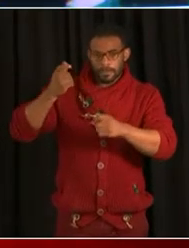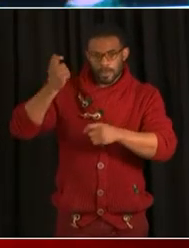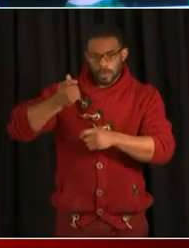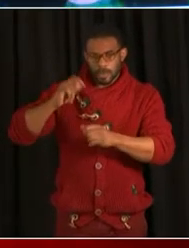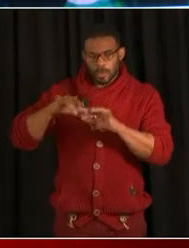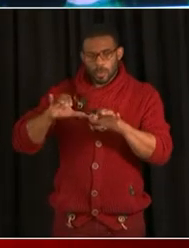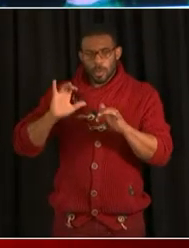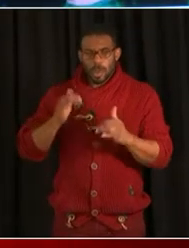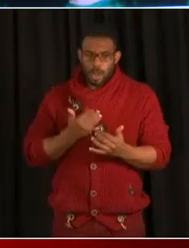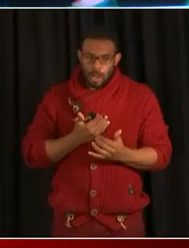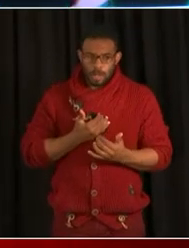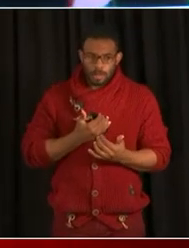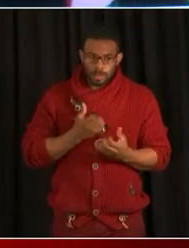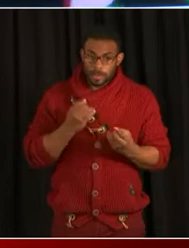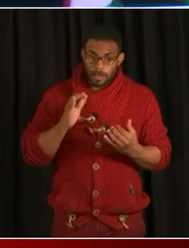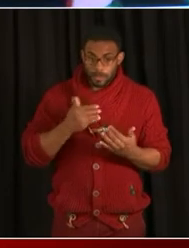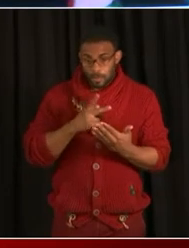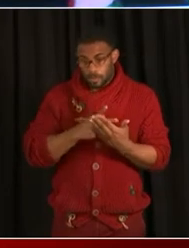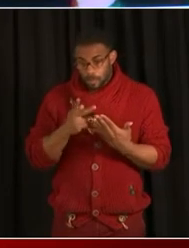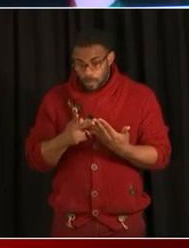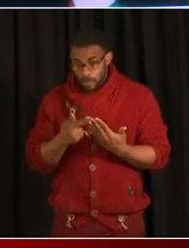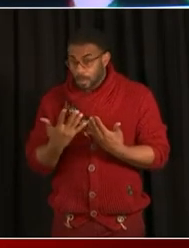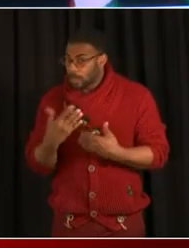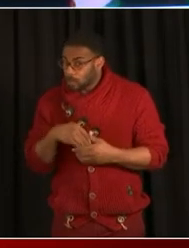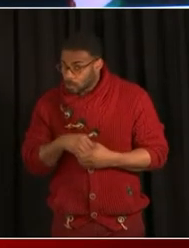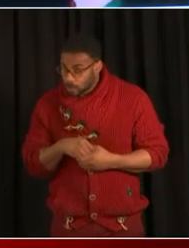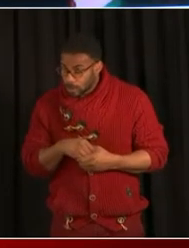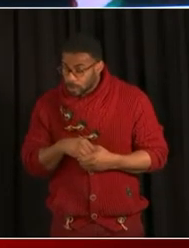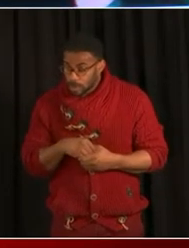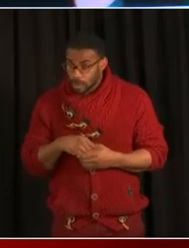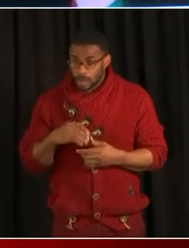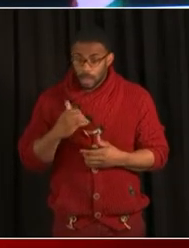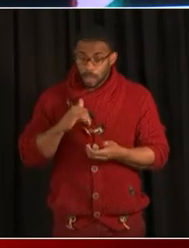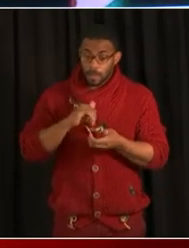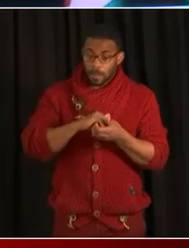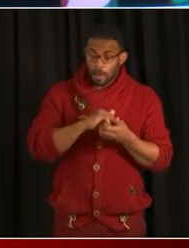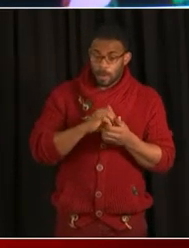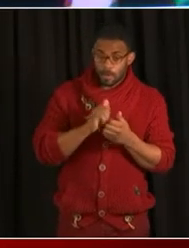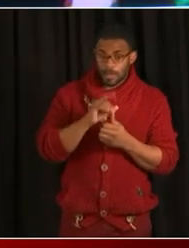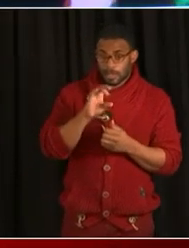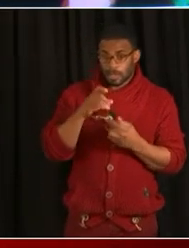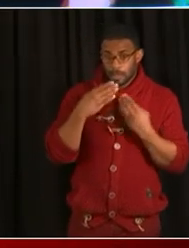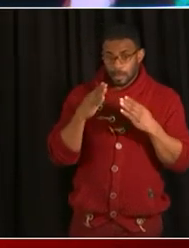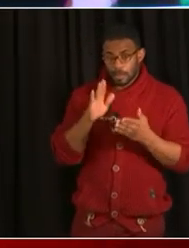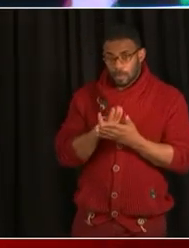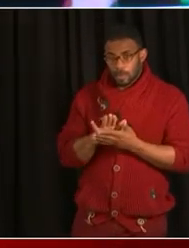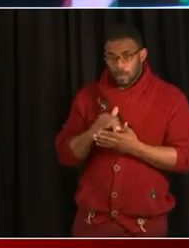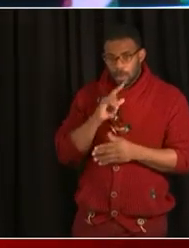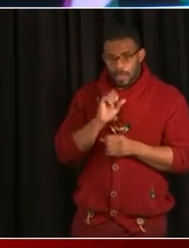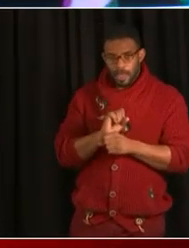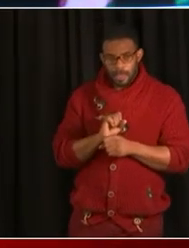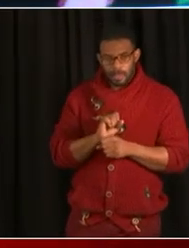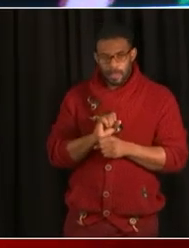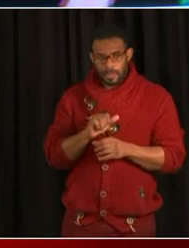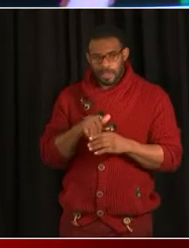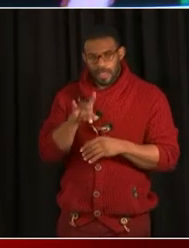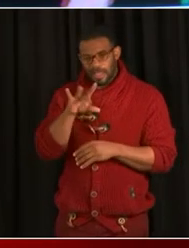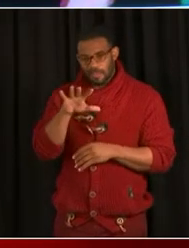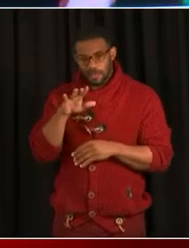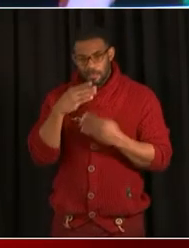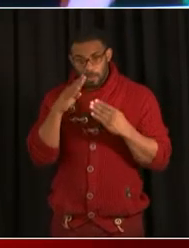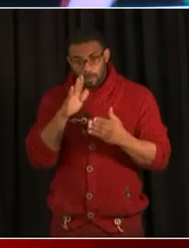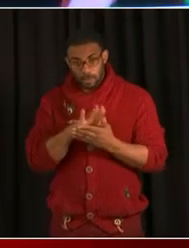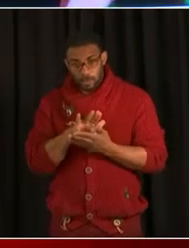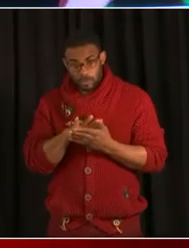to do our many of our programs, including our partnership with DC Public Schools. We're actually in